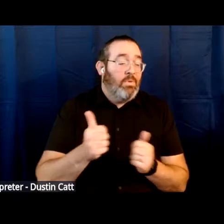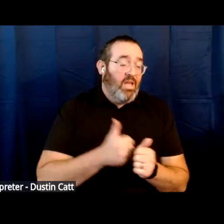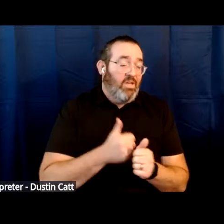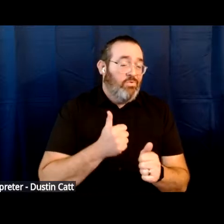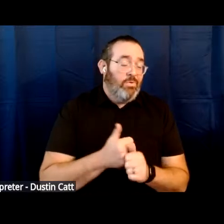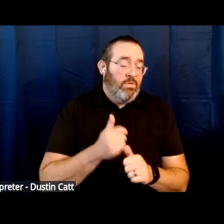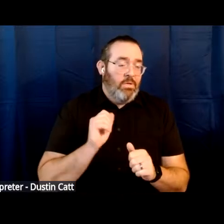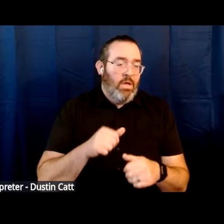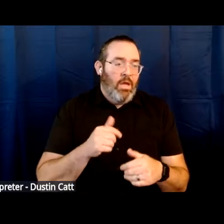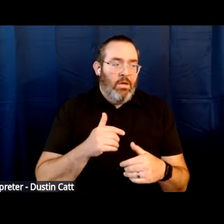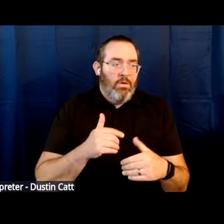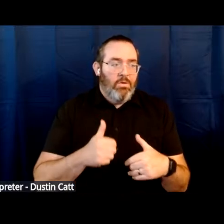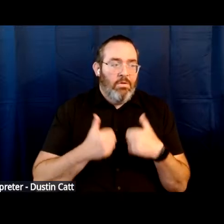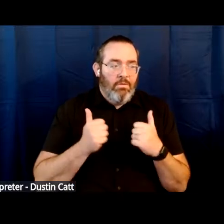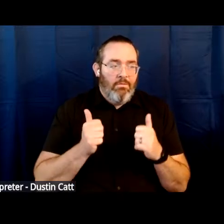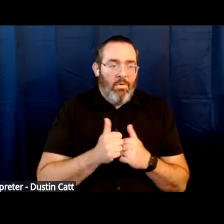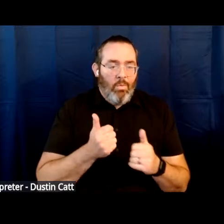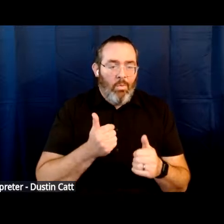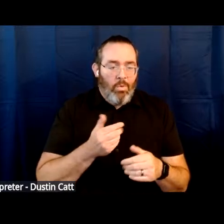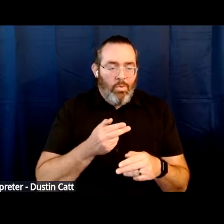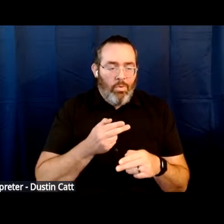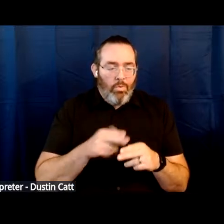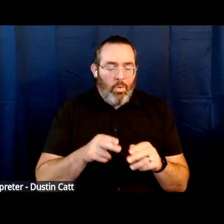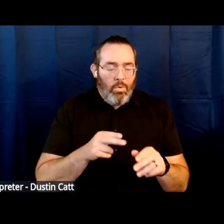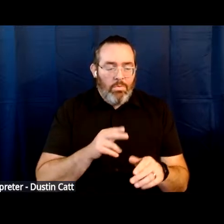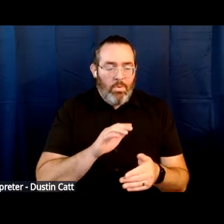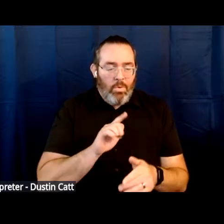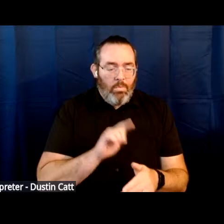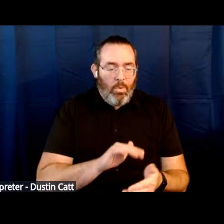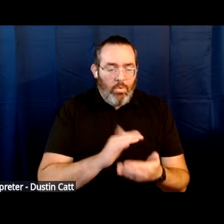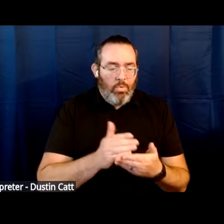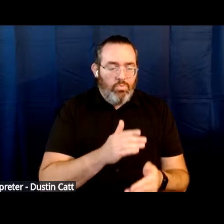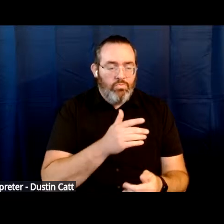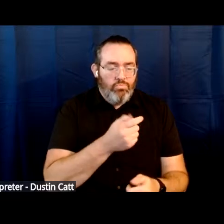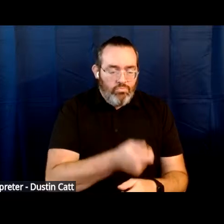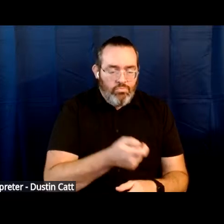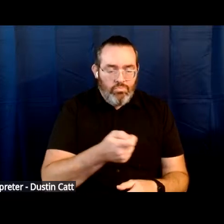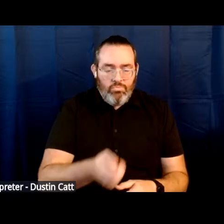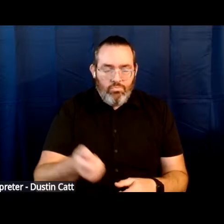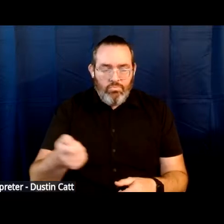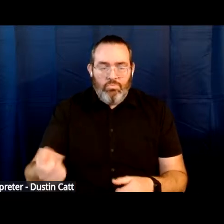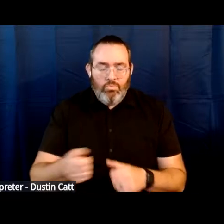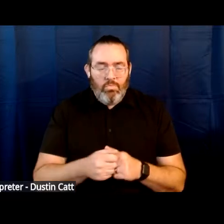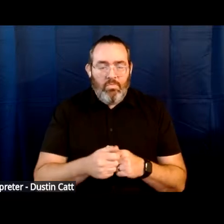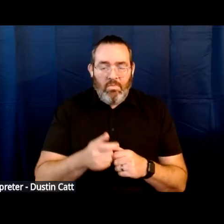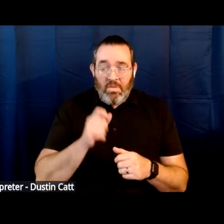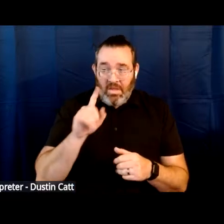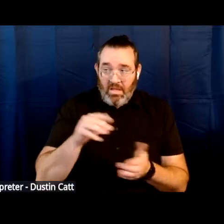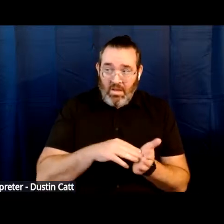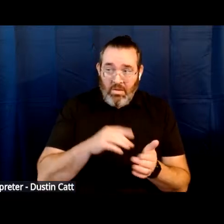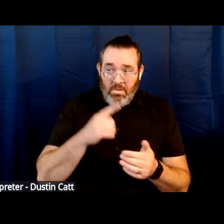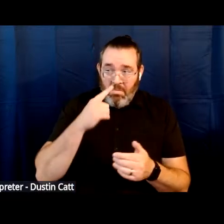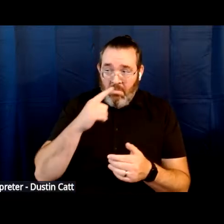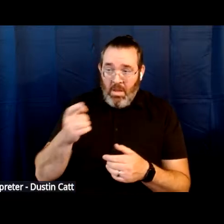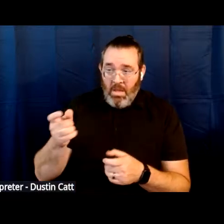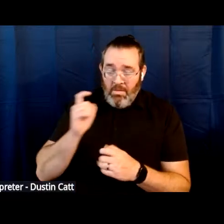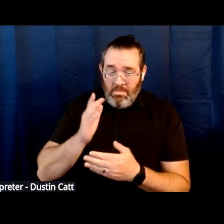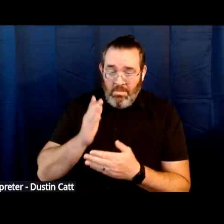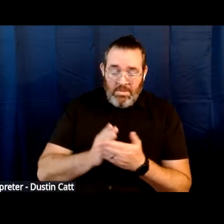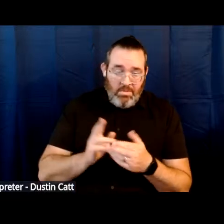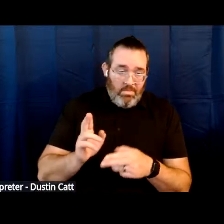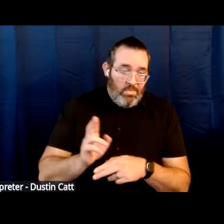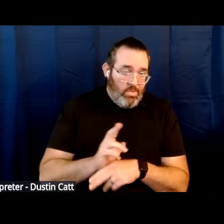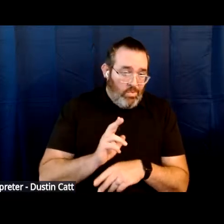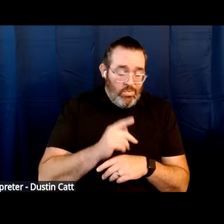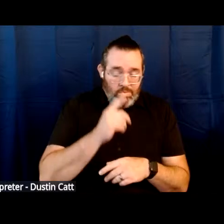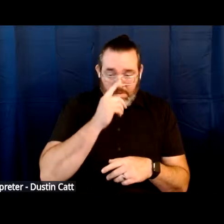by with a short burst at a low dose. And I started to ask my doctors, can you just give me some to use? And of course, the